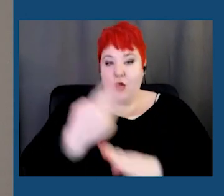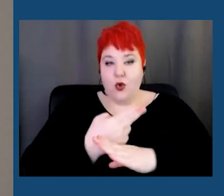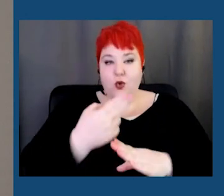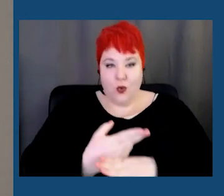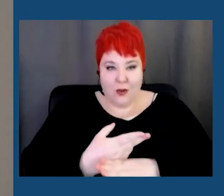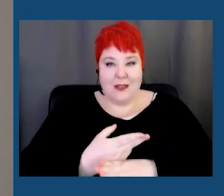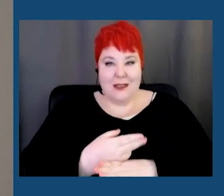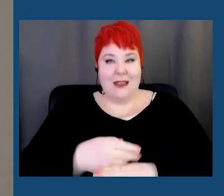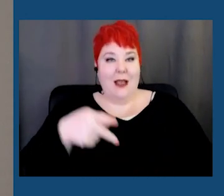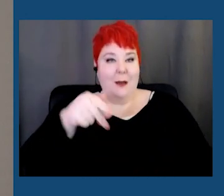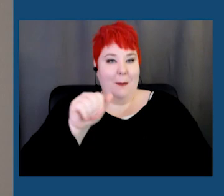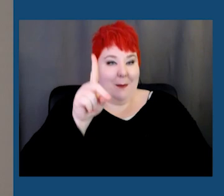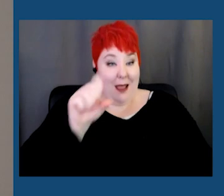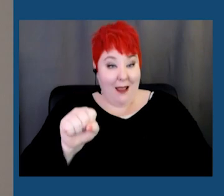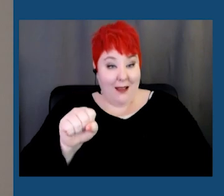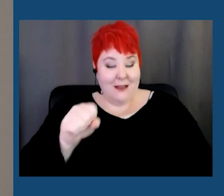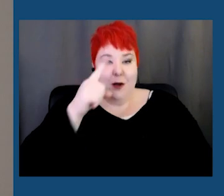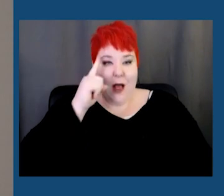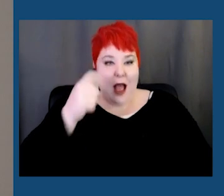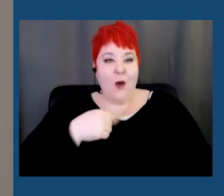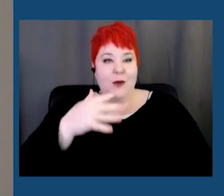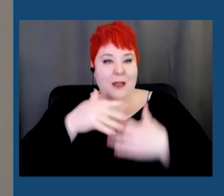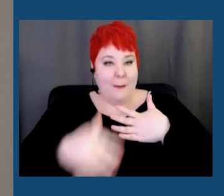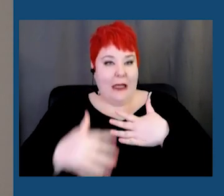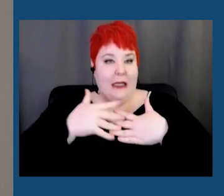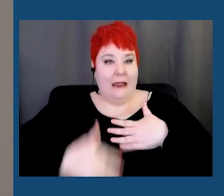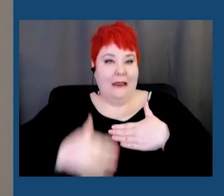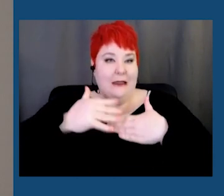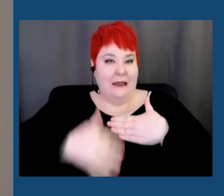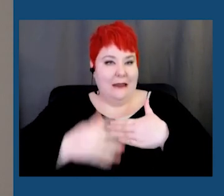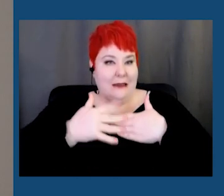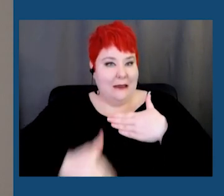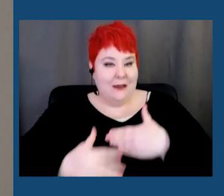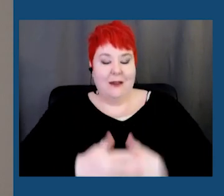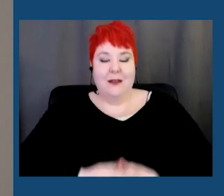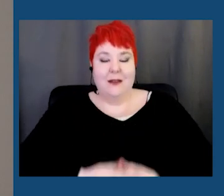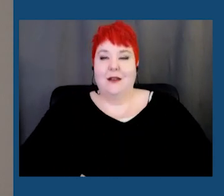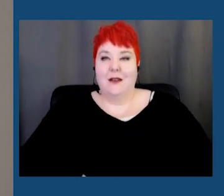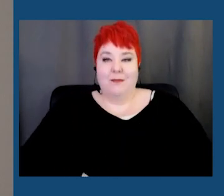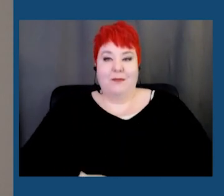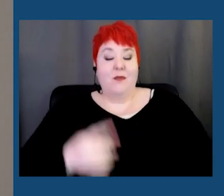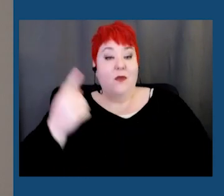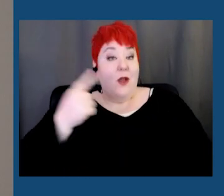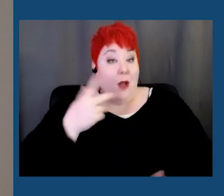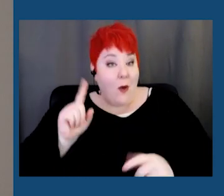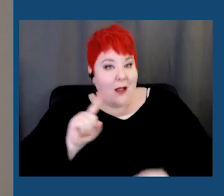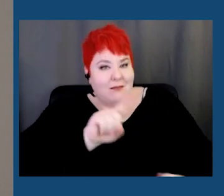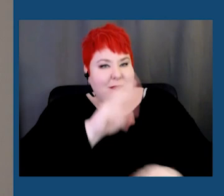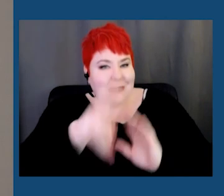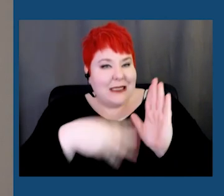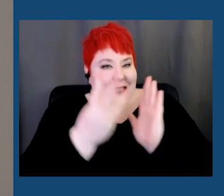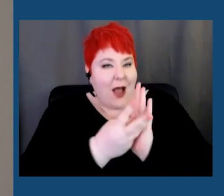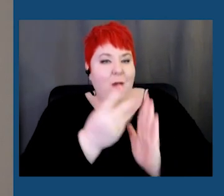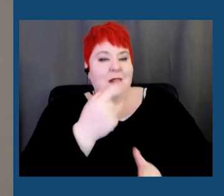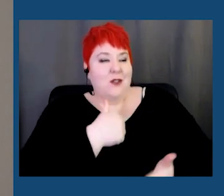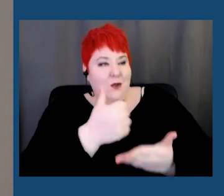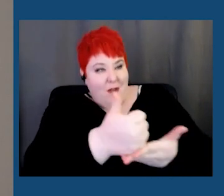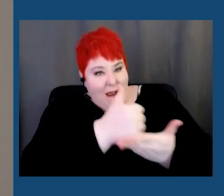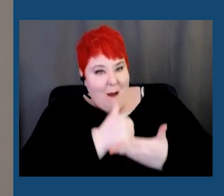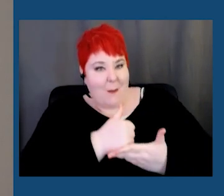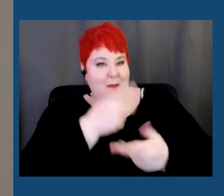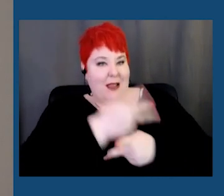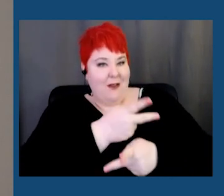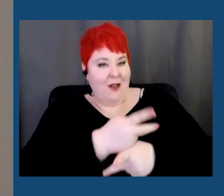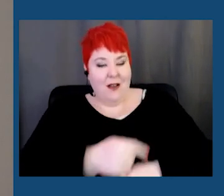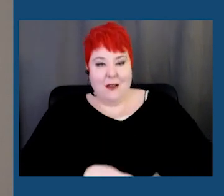hemorrhaging, to someone that was going to help take care of me during this time. I couldn't fly back home to New